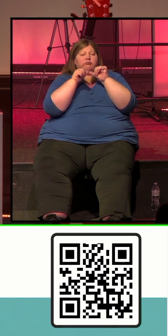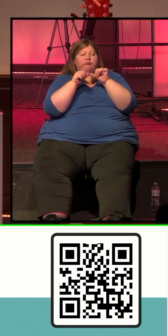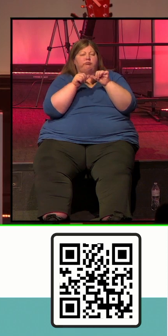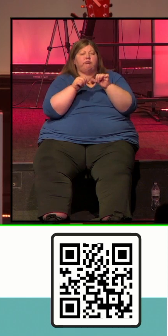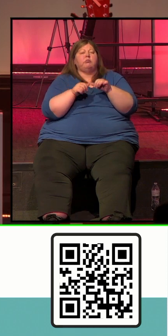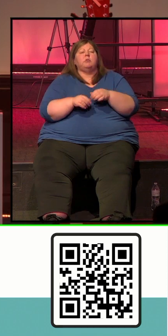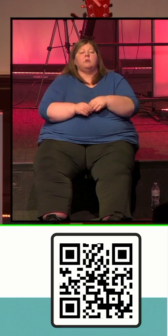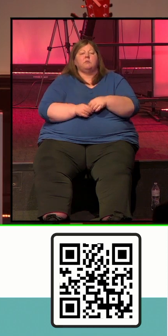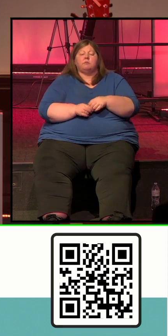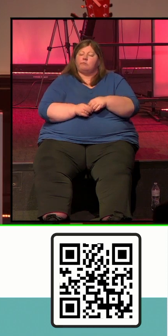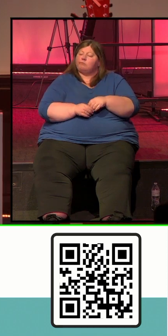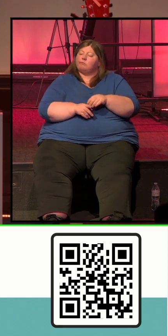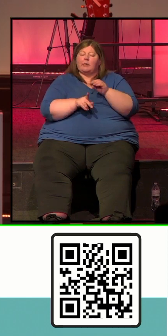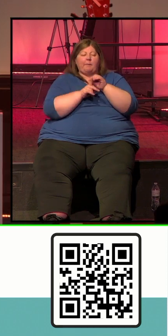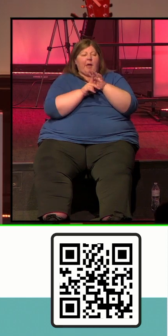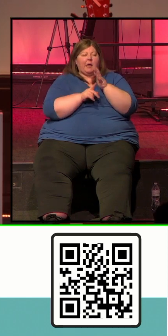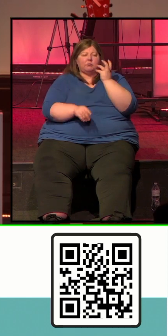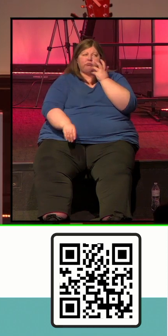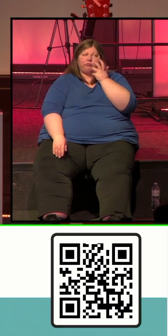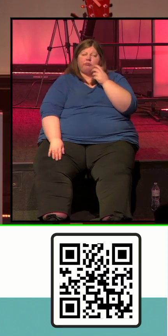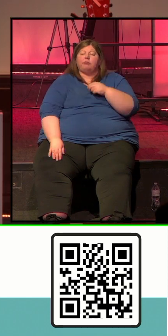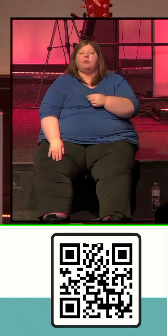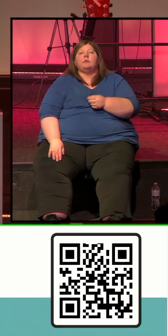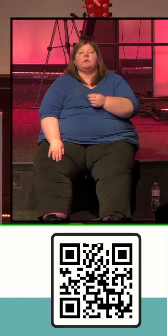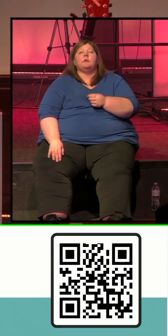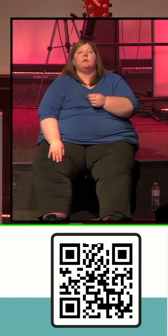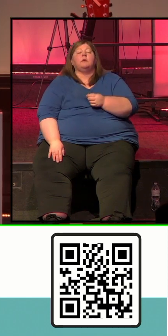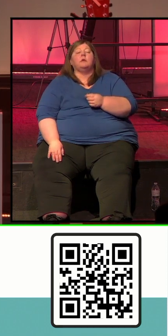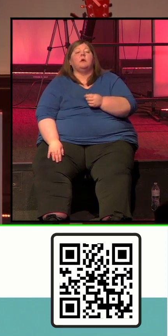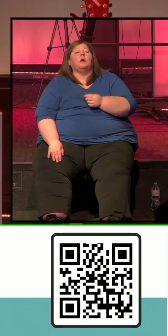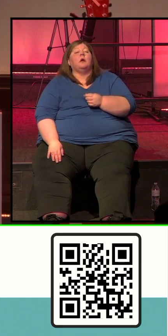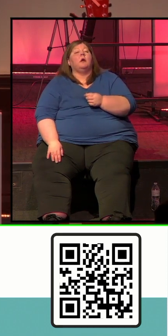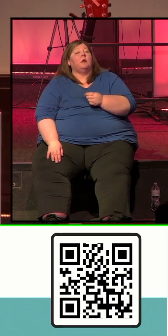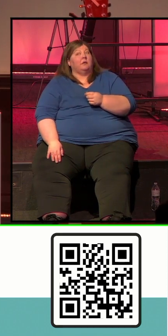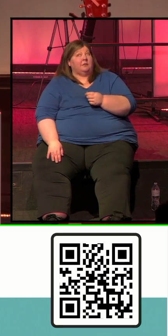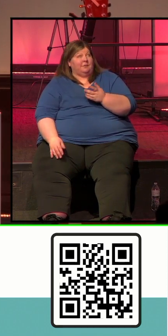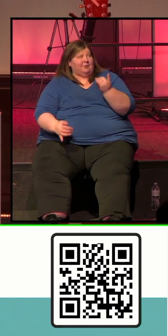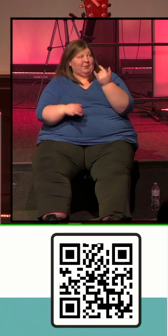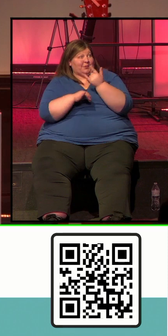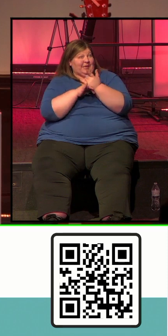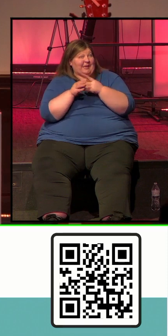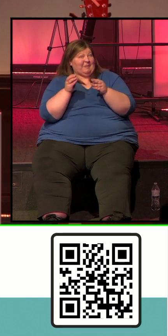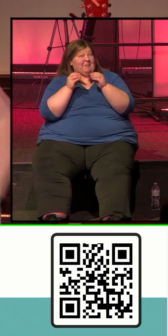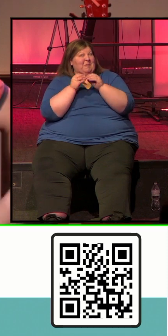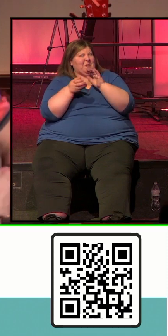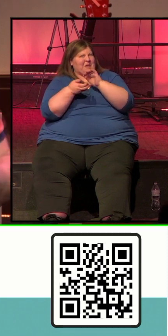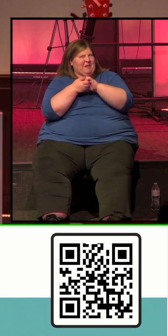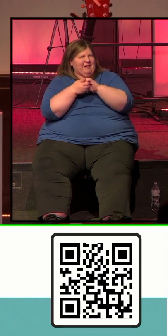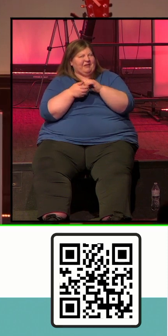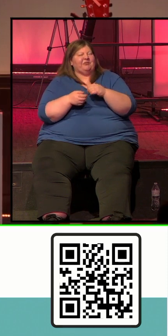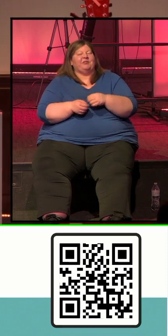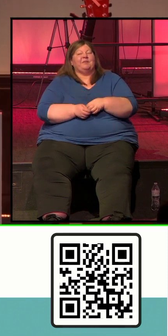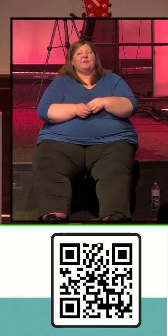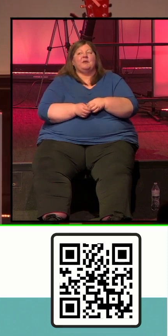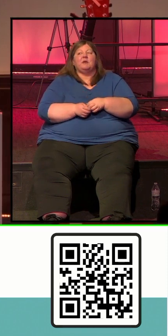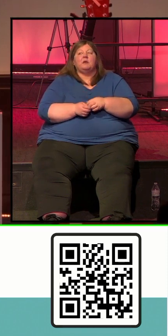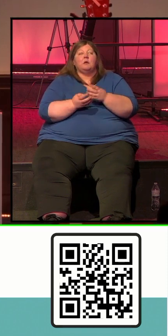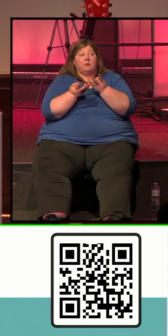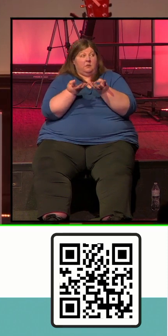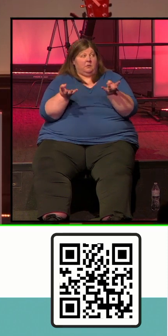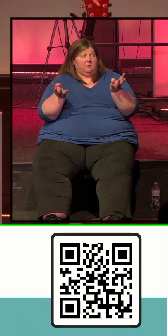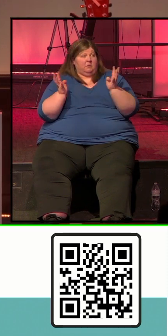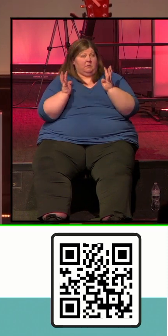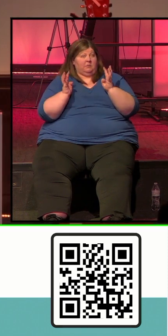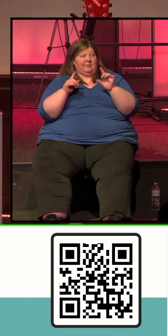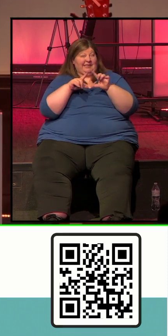impact is just incredible. So today we're going to be taking another step with our partnership in Ukro. So if you're in the room, you're sitting